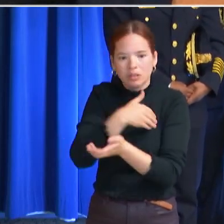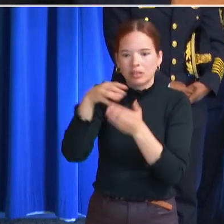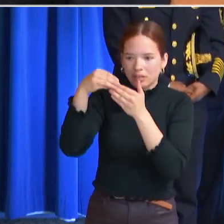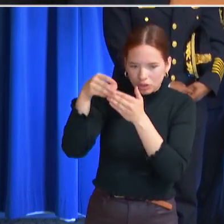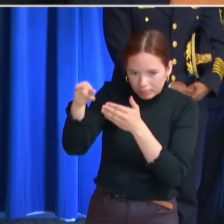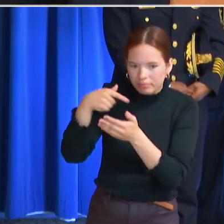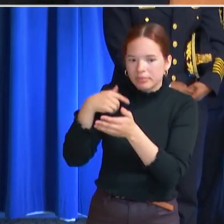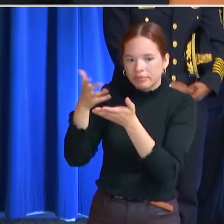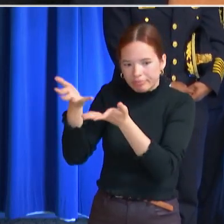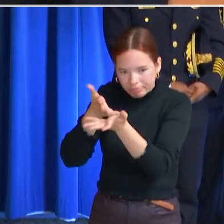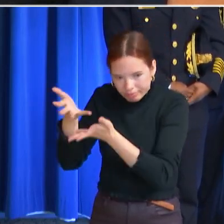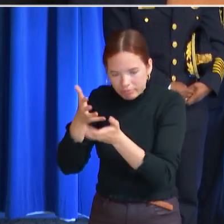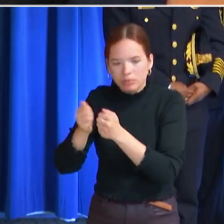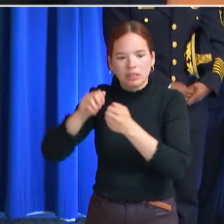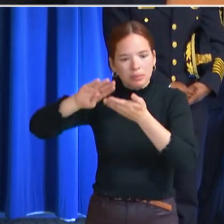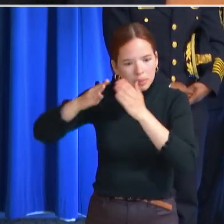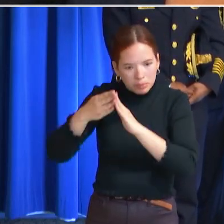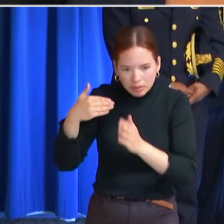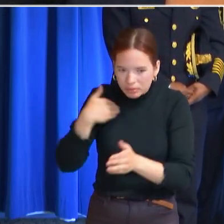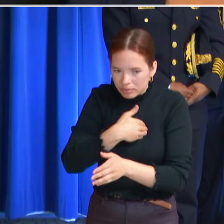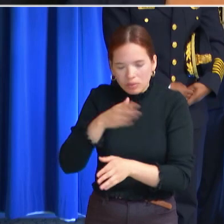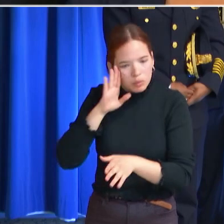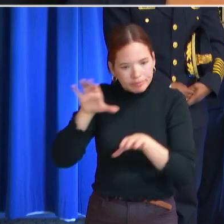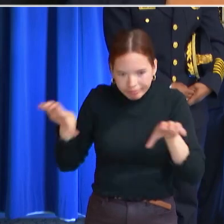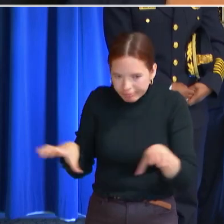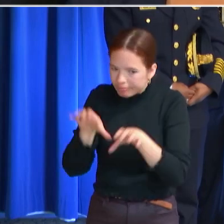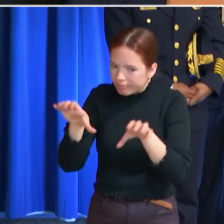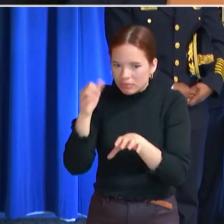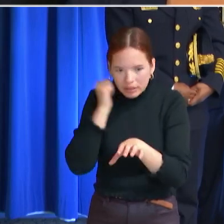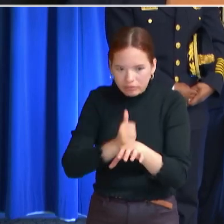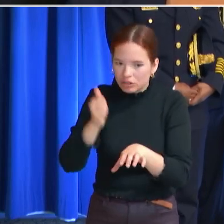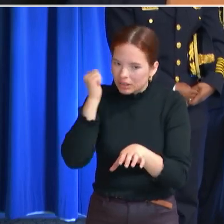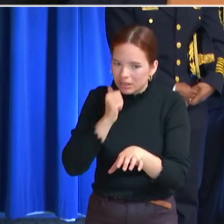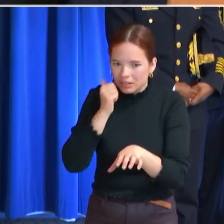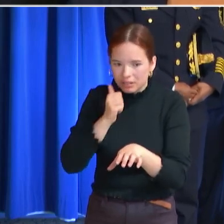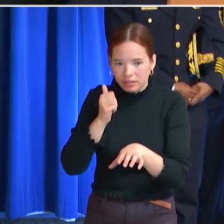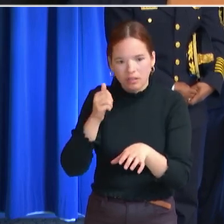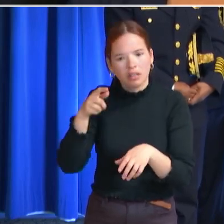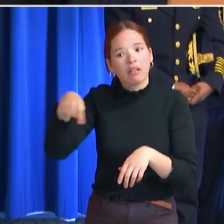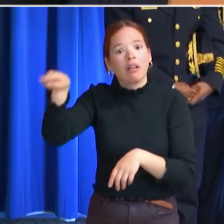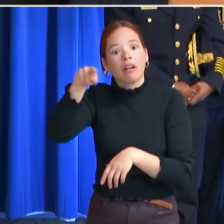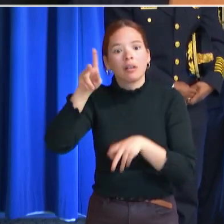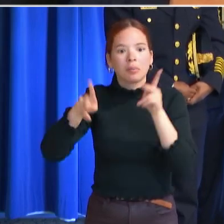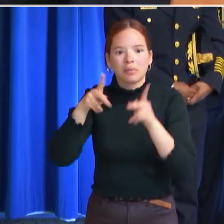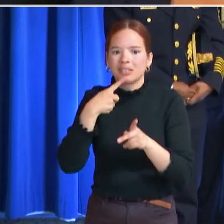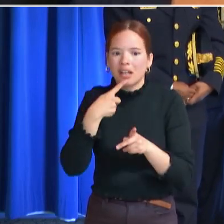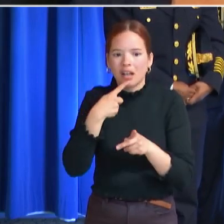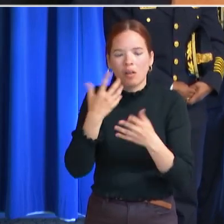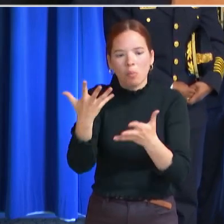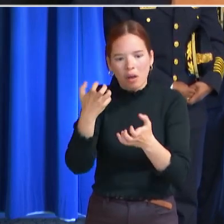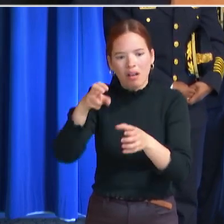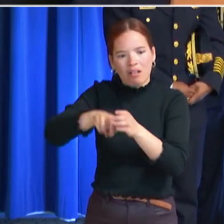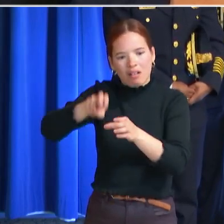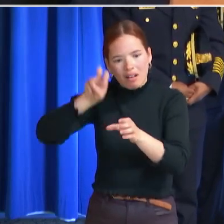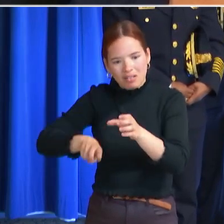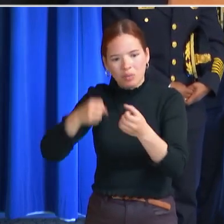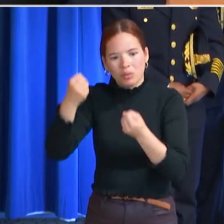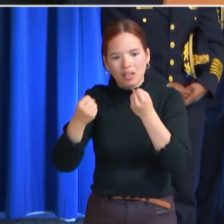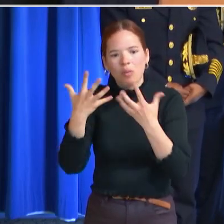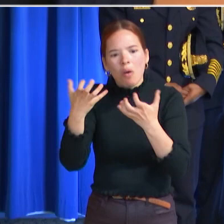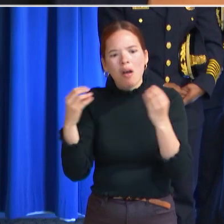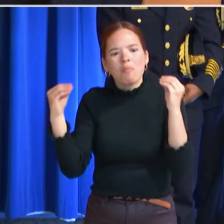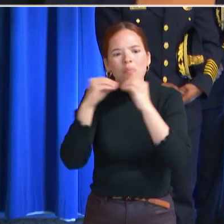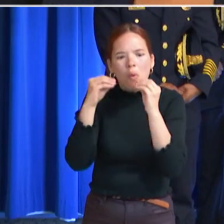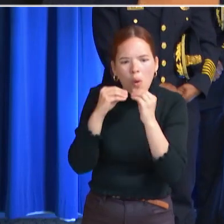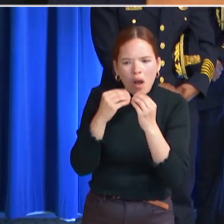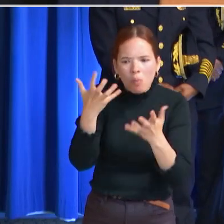members daily about this. And the one thing that I hear people say is we want officers out of cars, and we want to see our police officers. We want to know who those